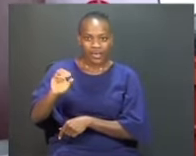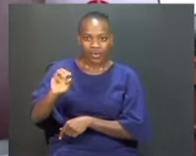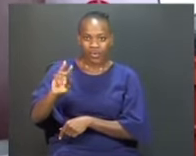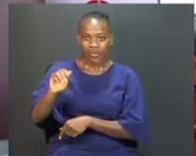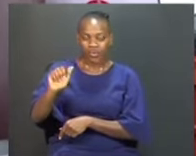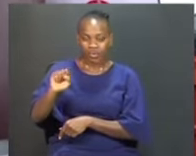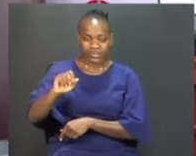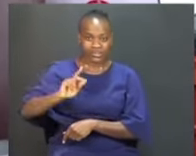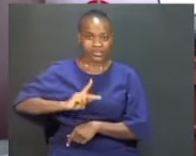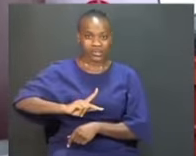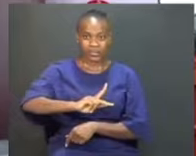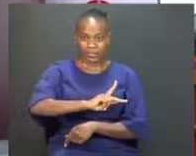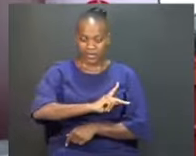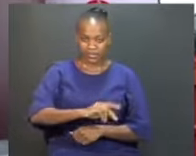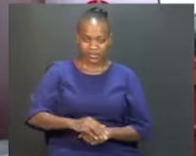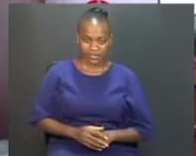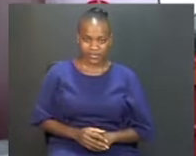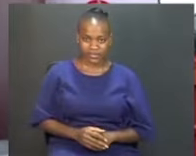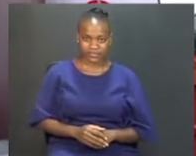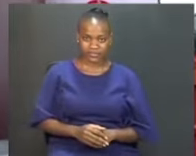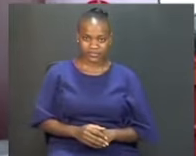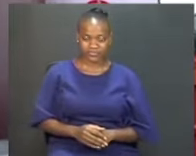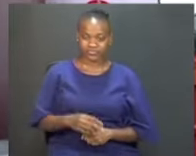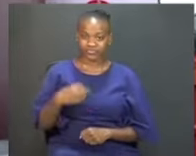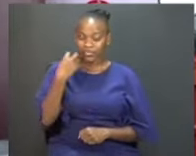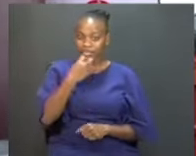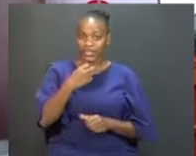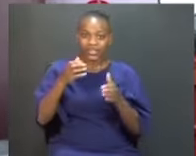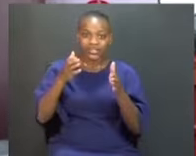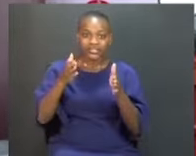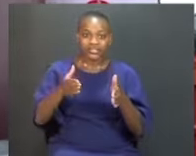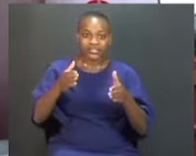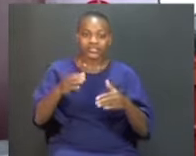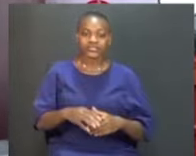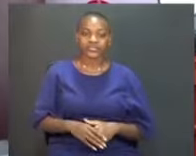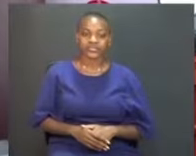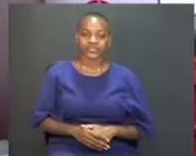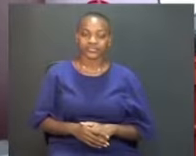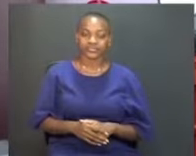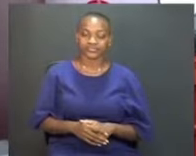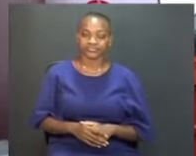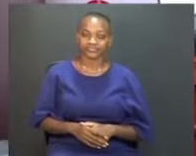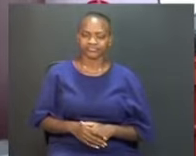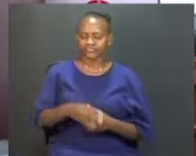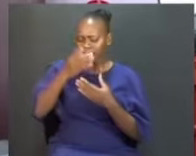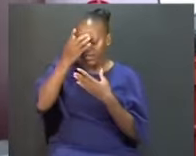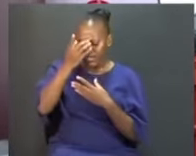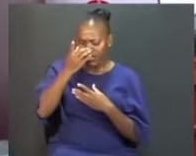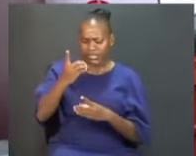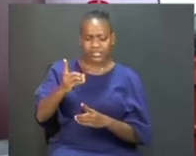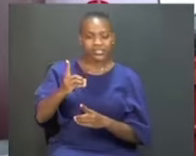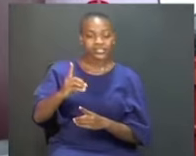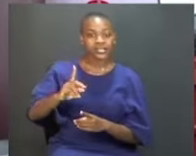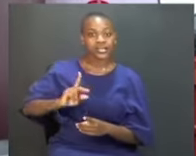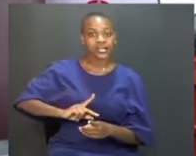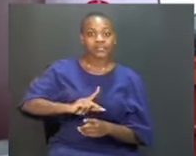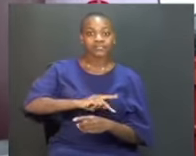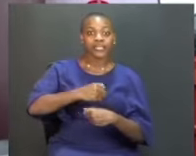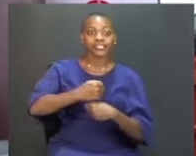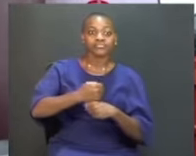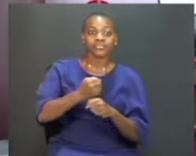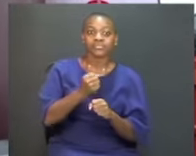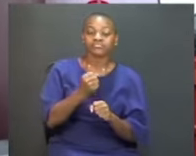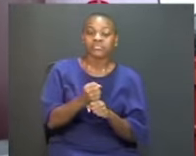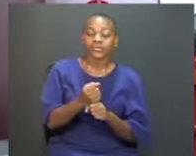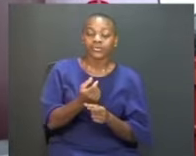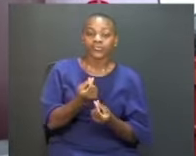Parliament. So, Speaker, this resolution of this Parliament was